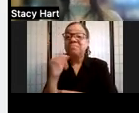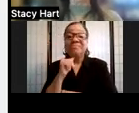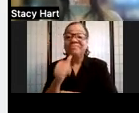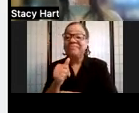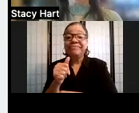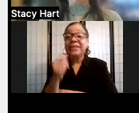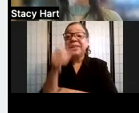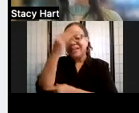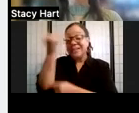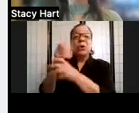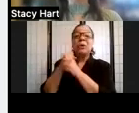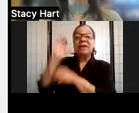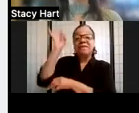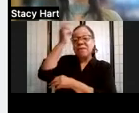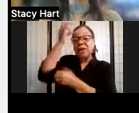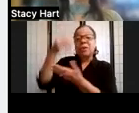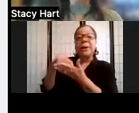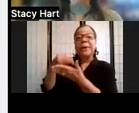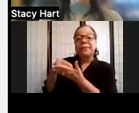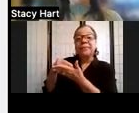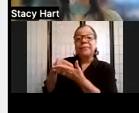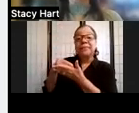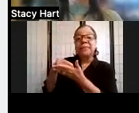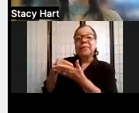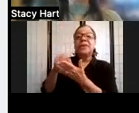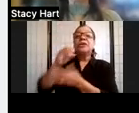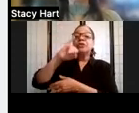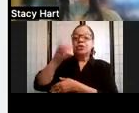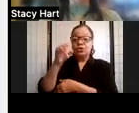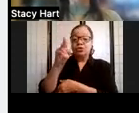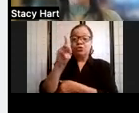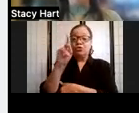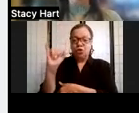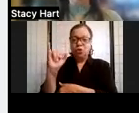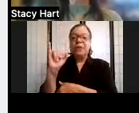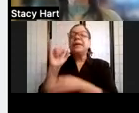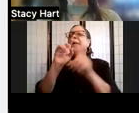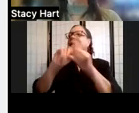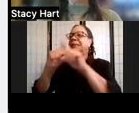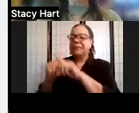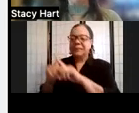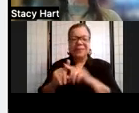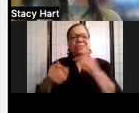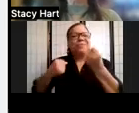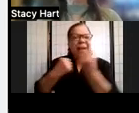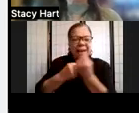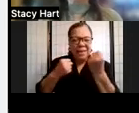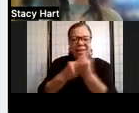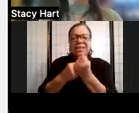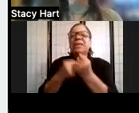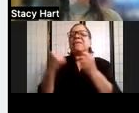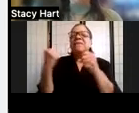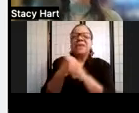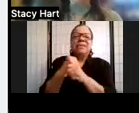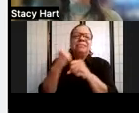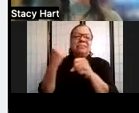don't receive federal funds. So Judy, as well as many other advocates, fought to pass